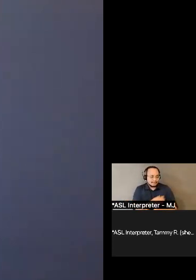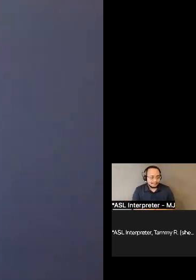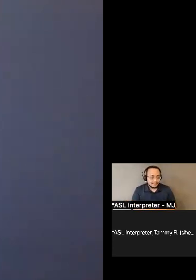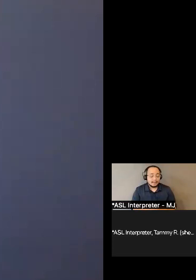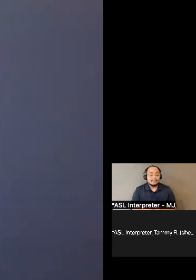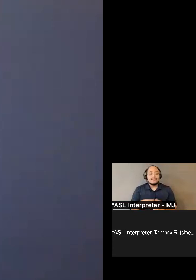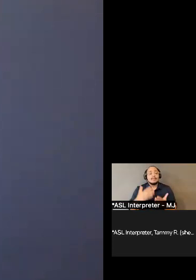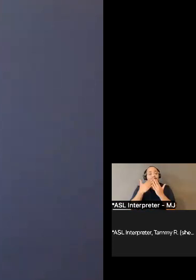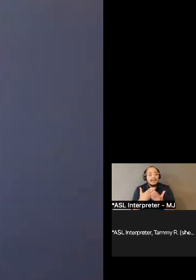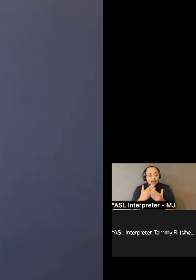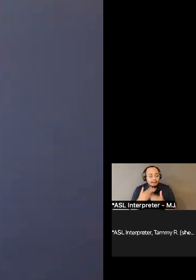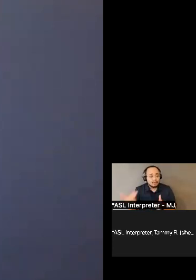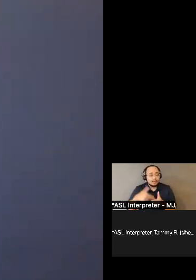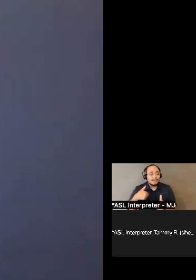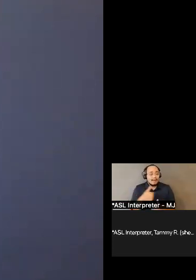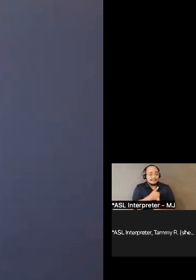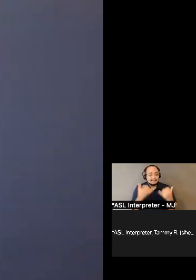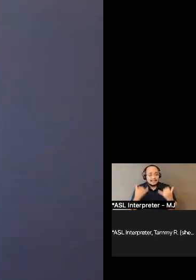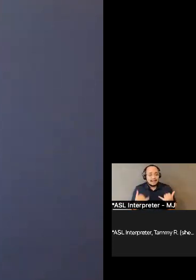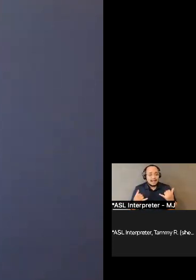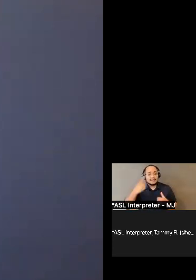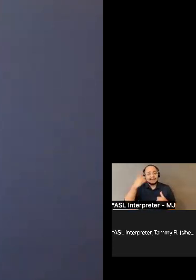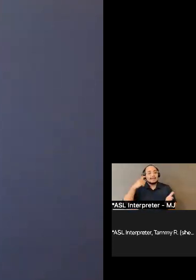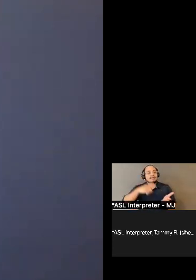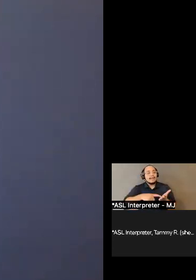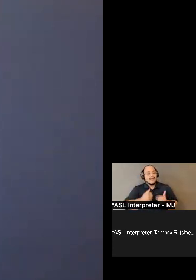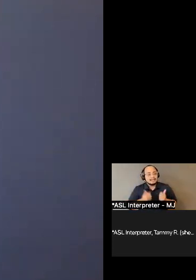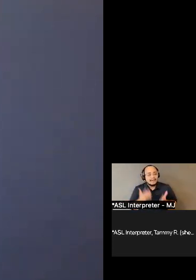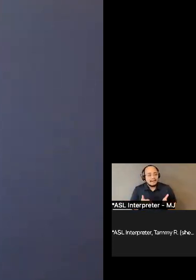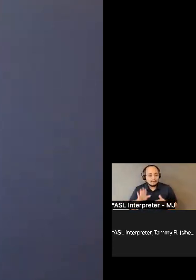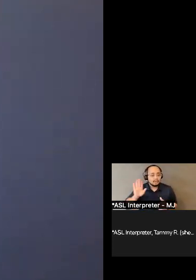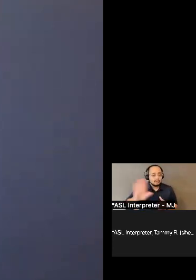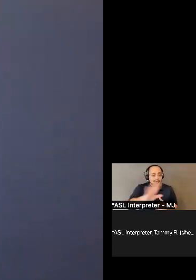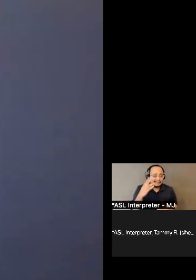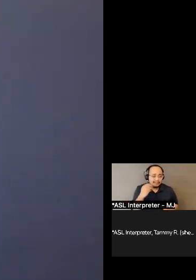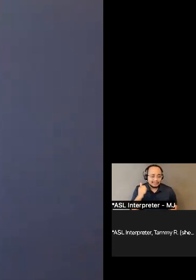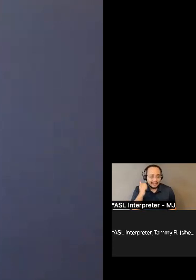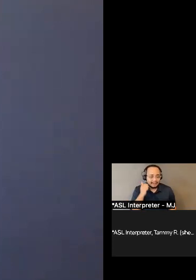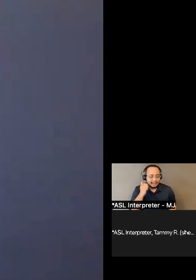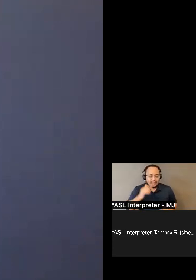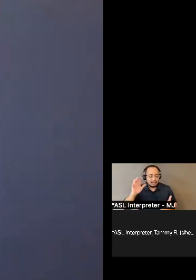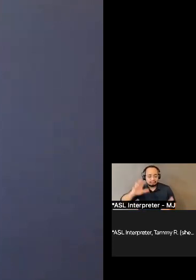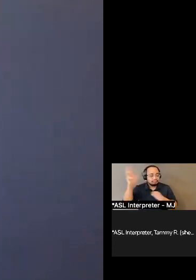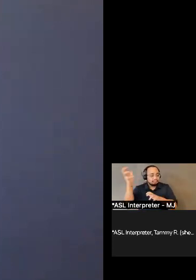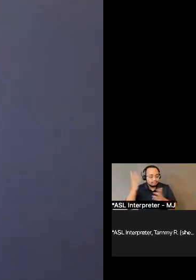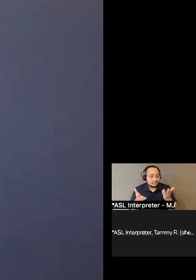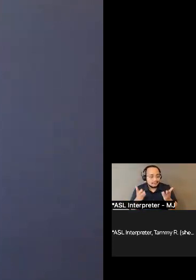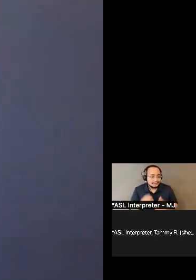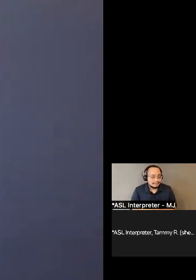especially want to thank you for joining us today because I know what survivors and each of you are facing every day is daunting.